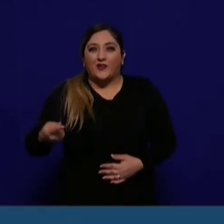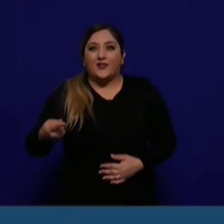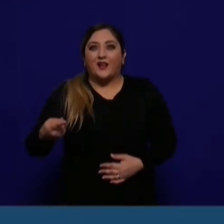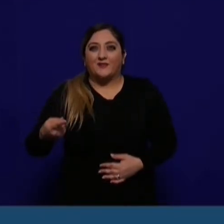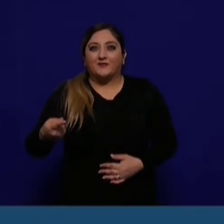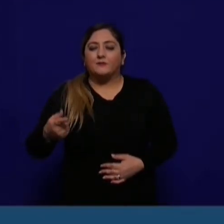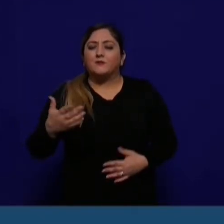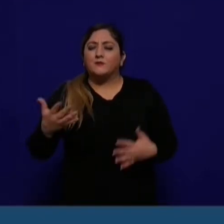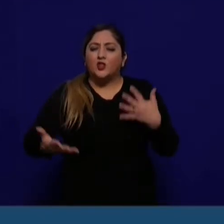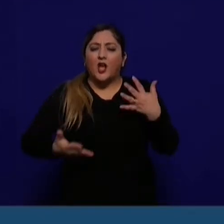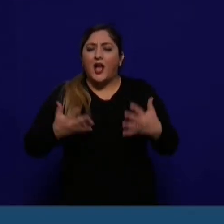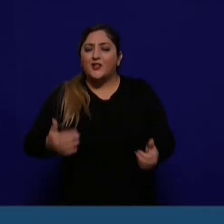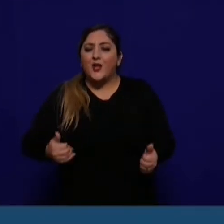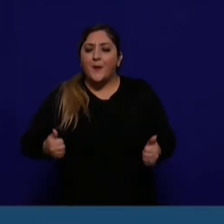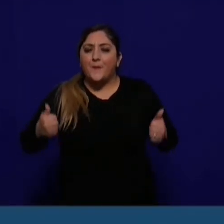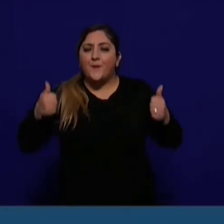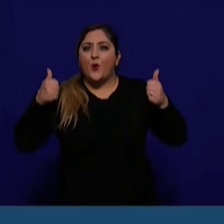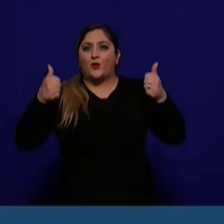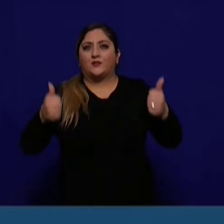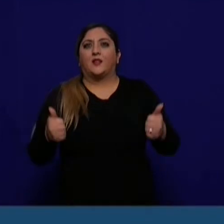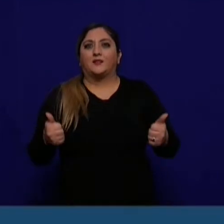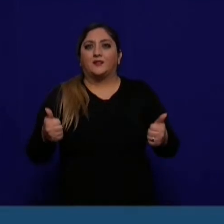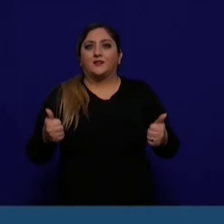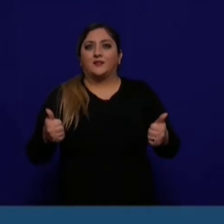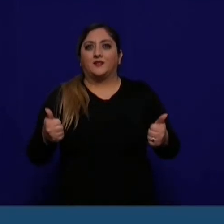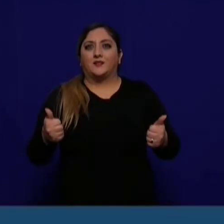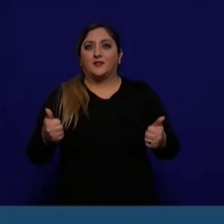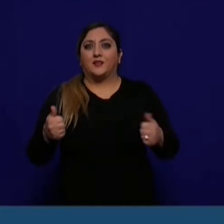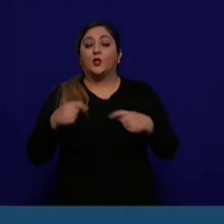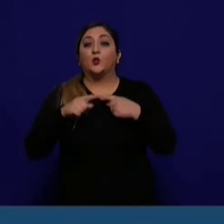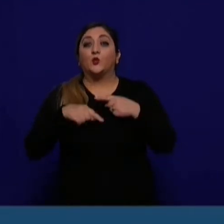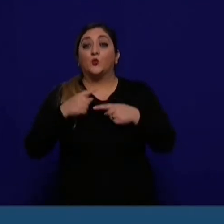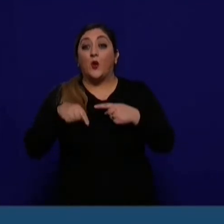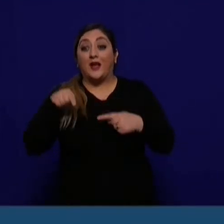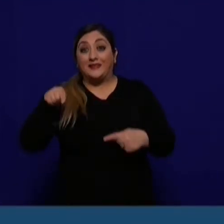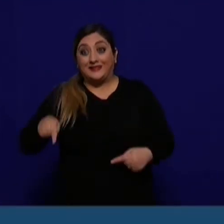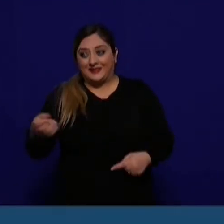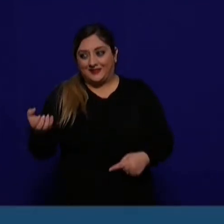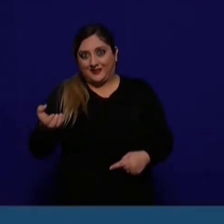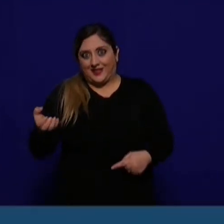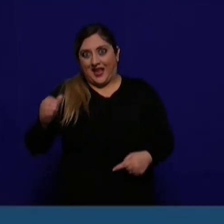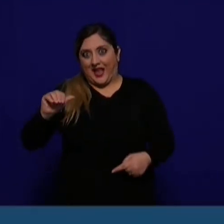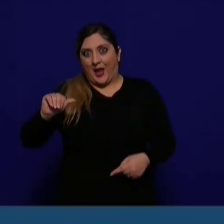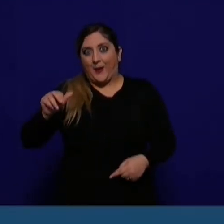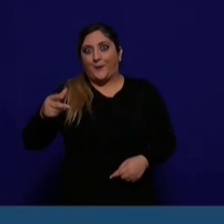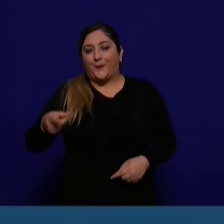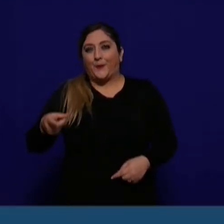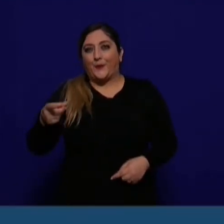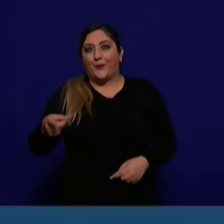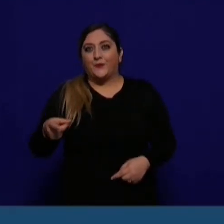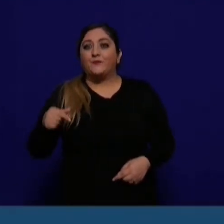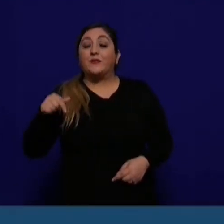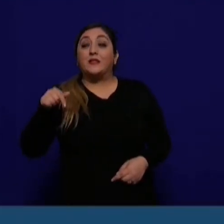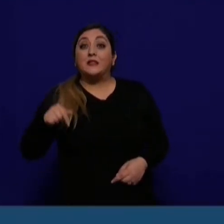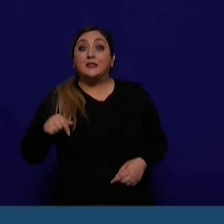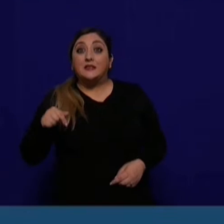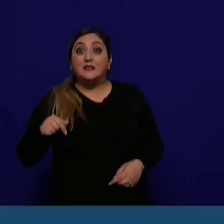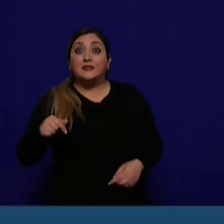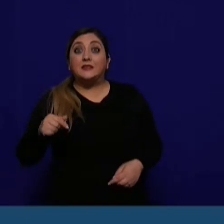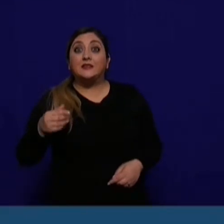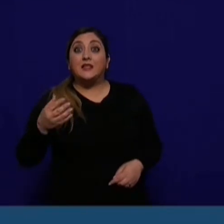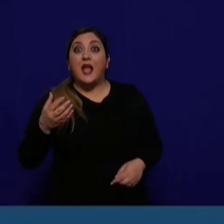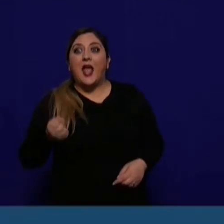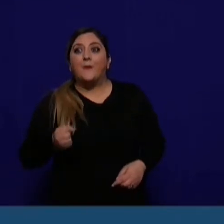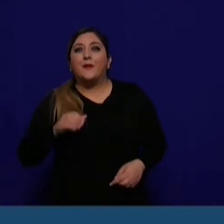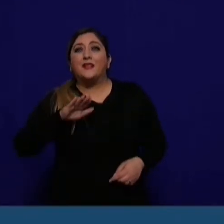punt ieħor importanti li huwa relatat ma' din il-contact tracing app. Issa qegħdin noqorbu li jkollok persuni li jibdaw